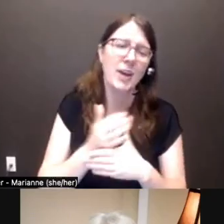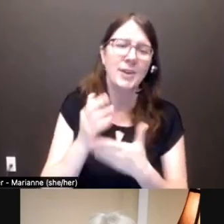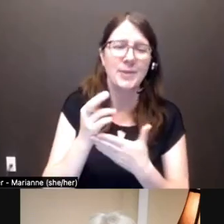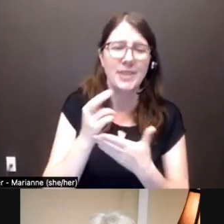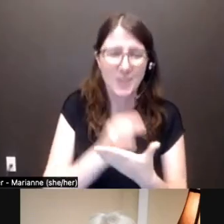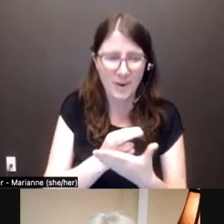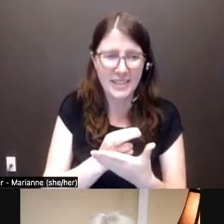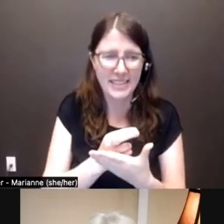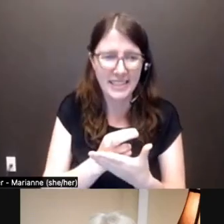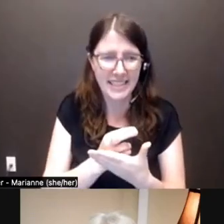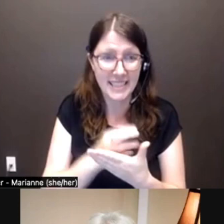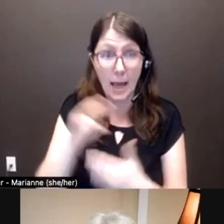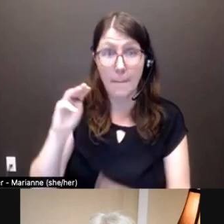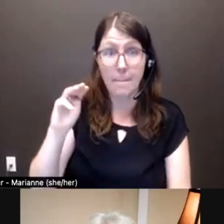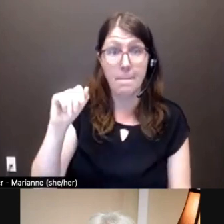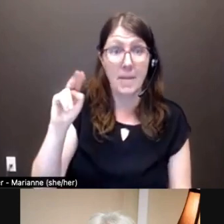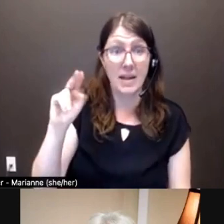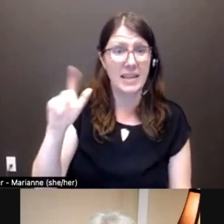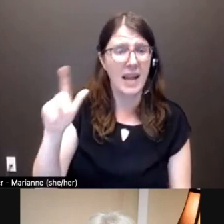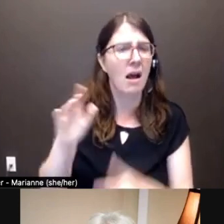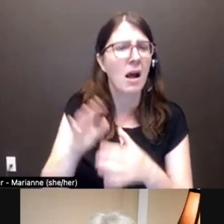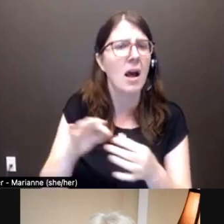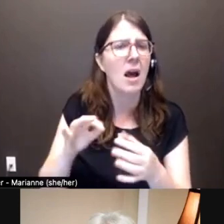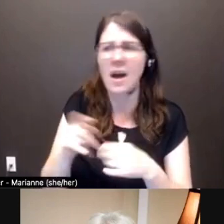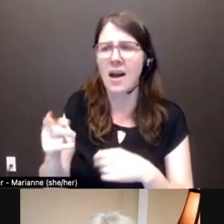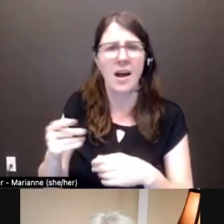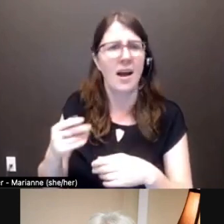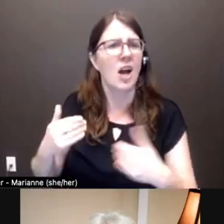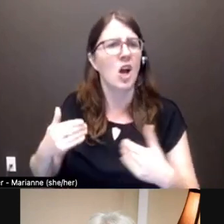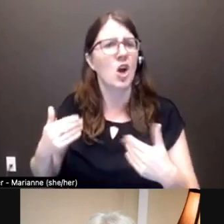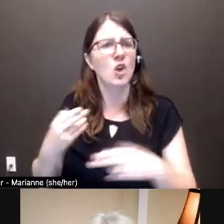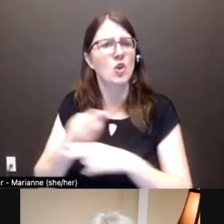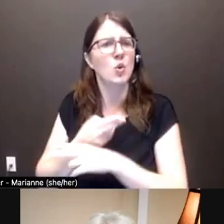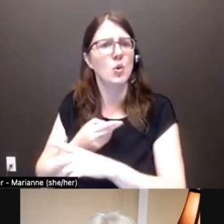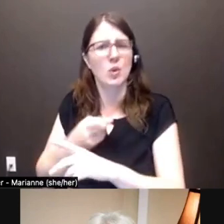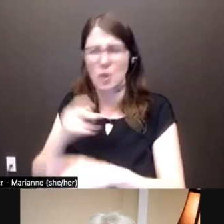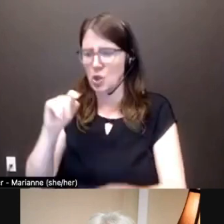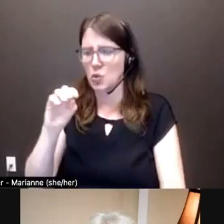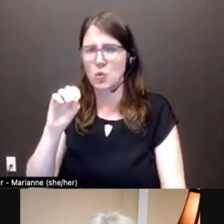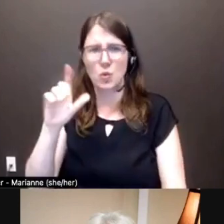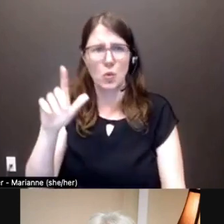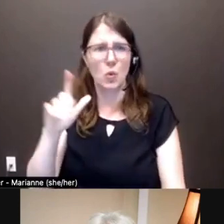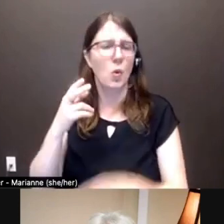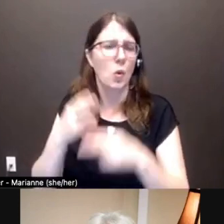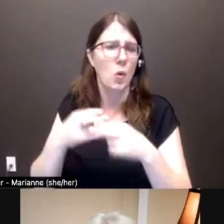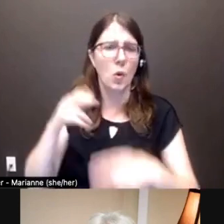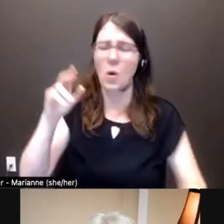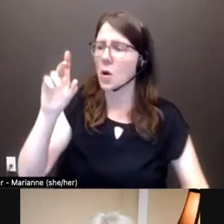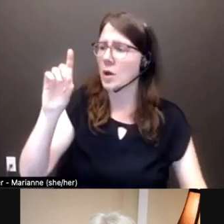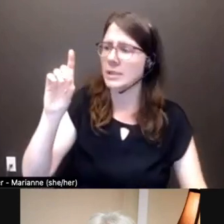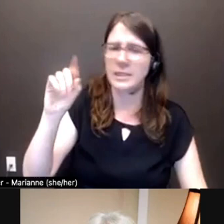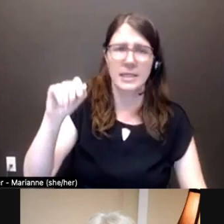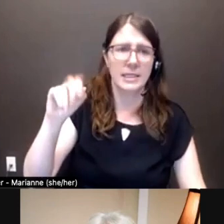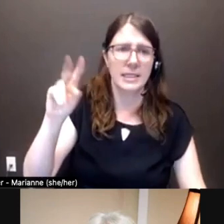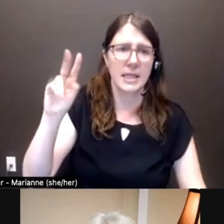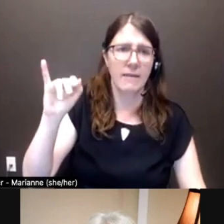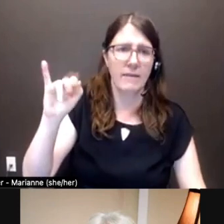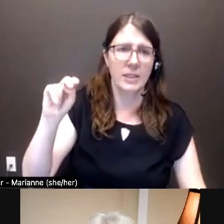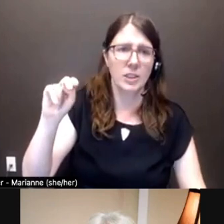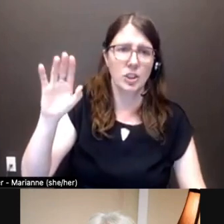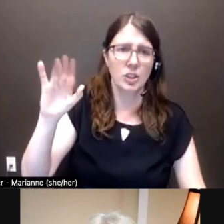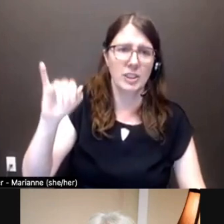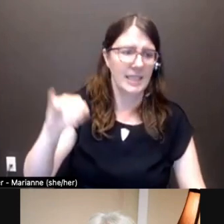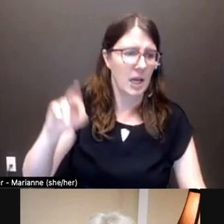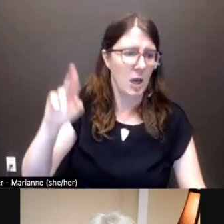the DaVinci Resolve, which is another tool. There are many other ones, and we will put them in the resource list for you. The tools we